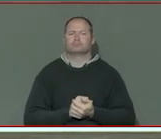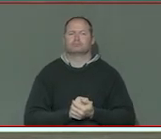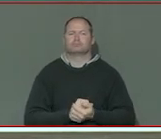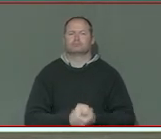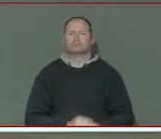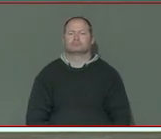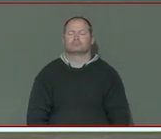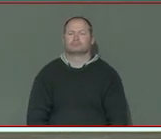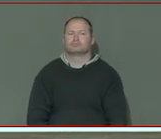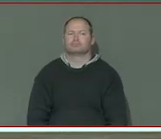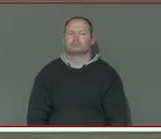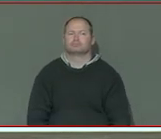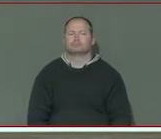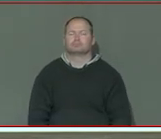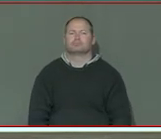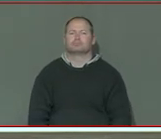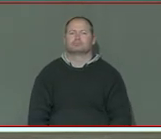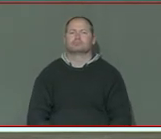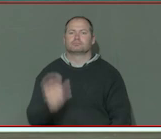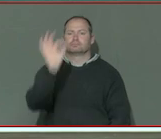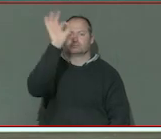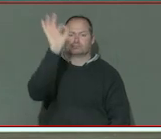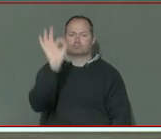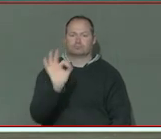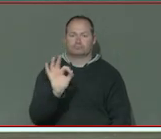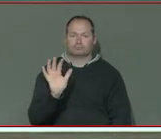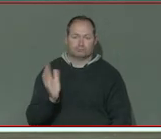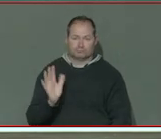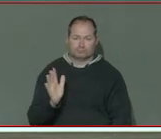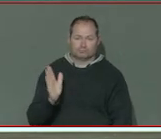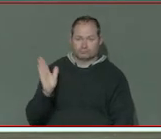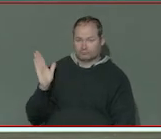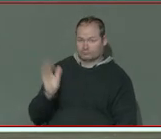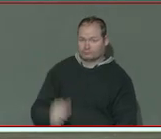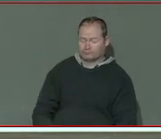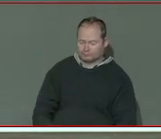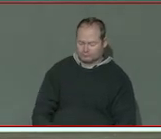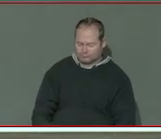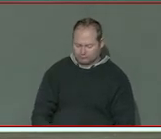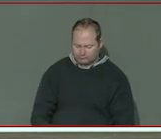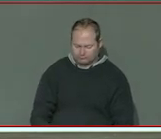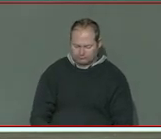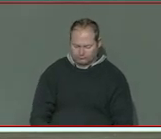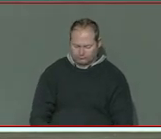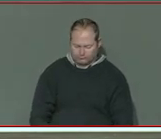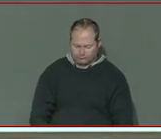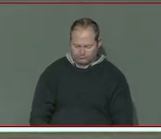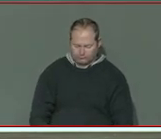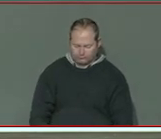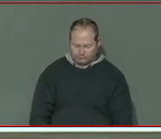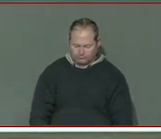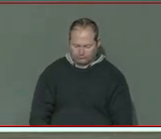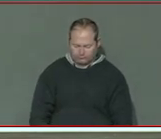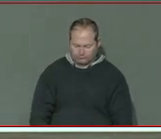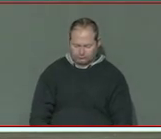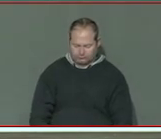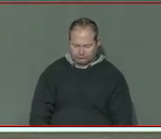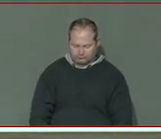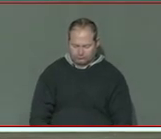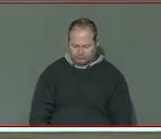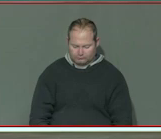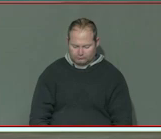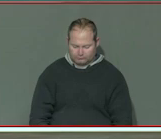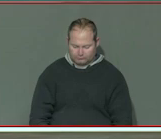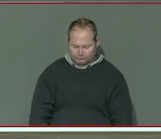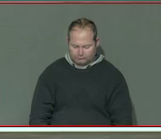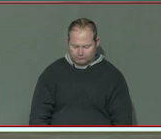So the 2,700 plus 2,850 is 5,550 divided by 12,550, and